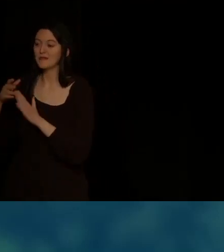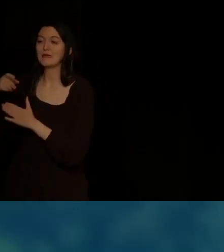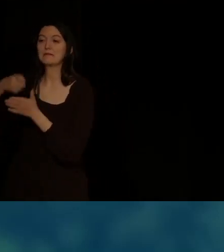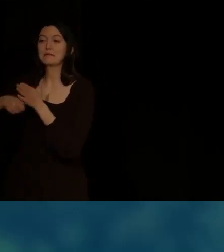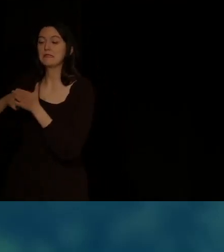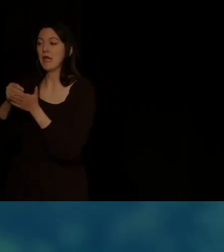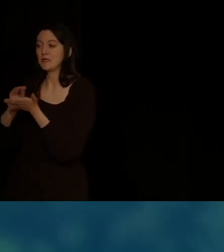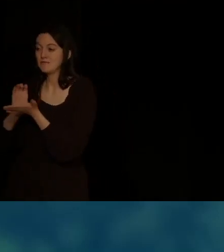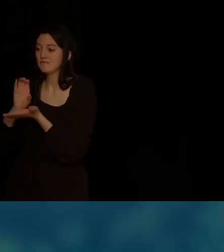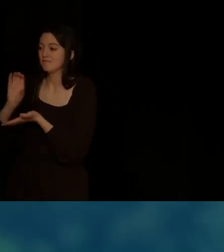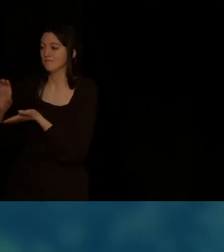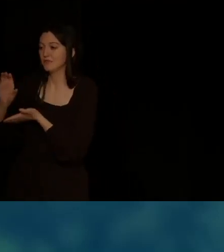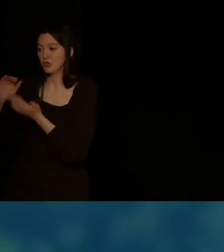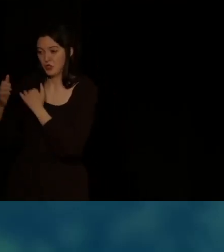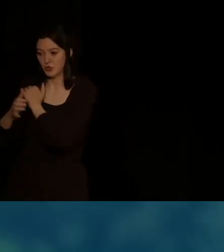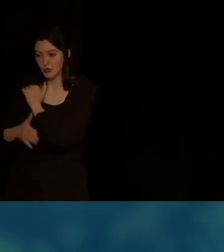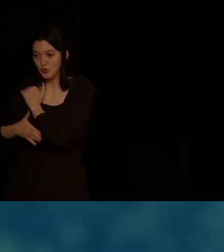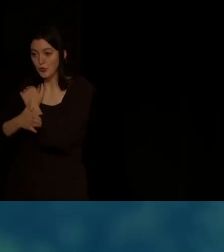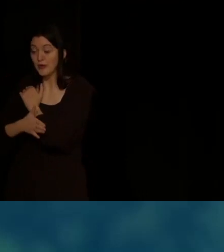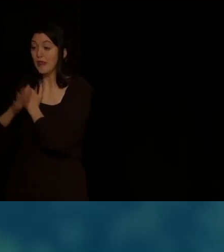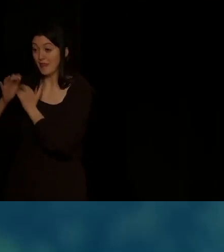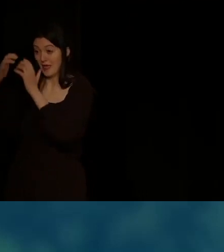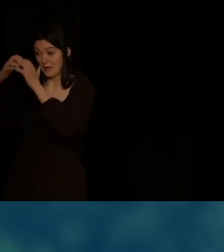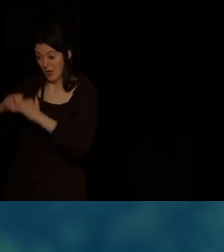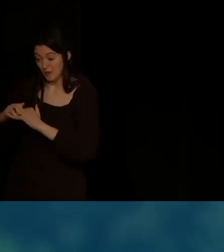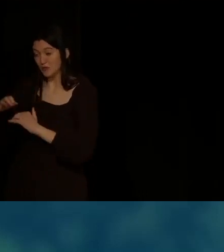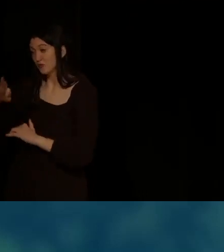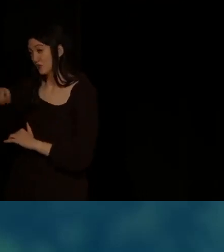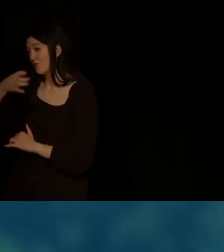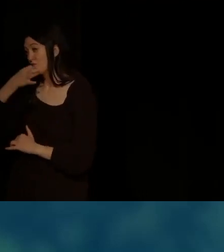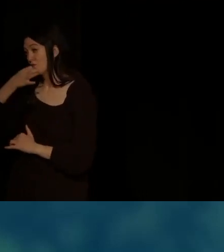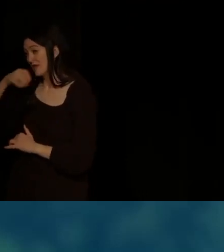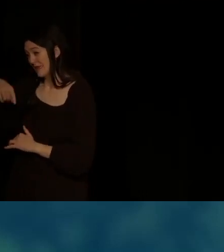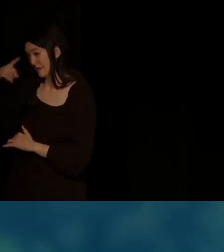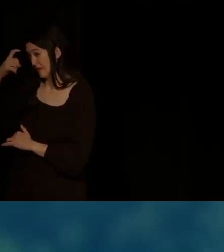to the county. That demolition should be finished this summer.